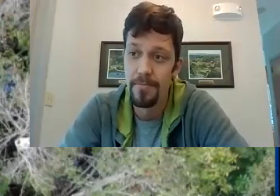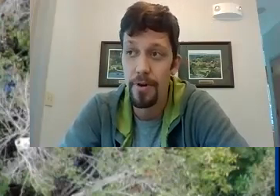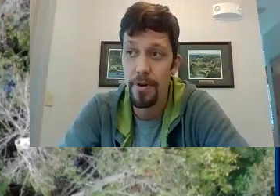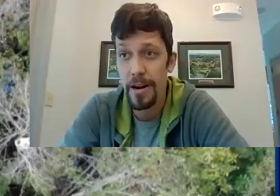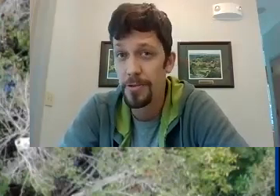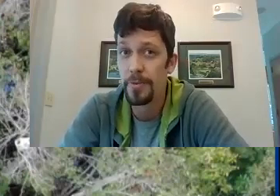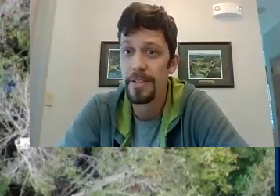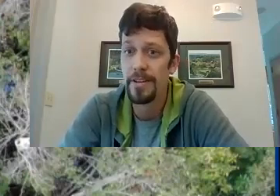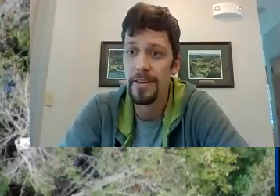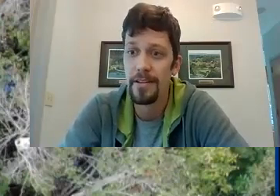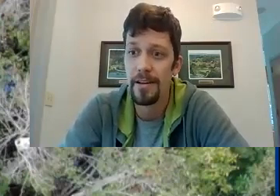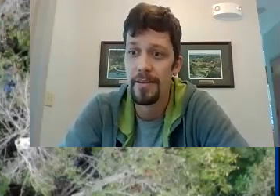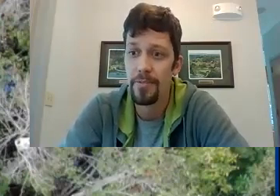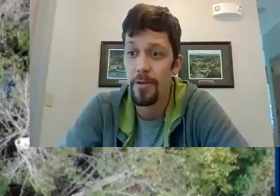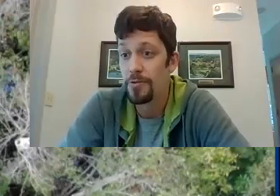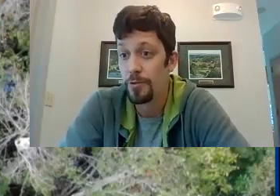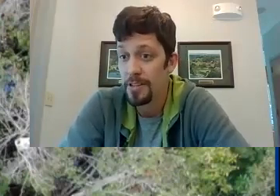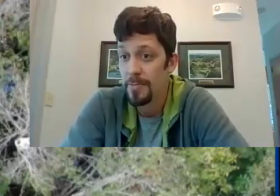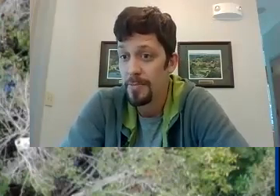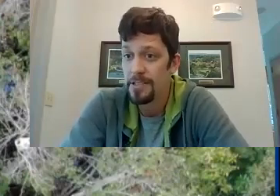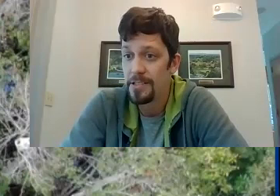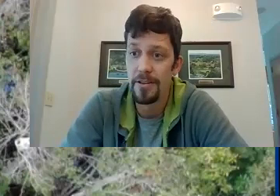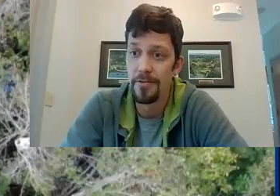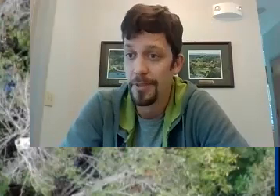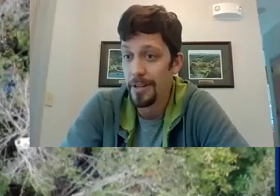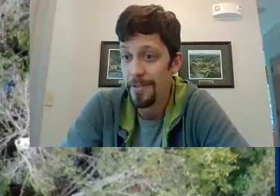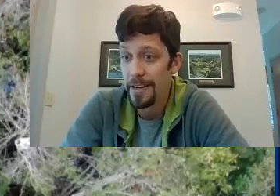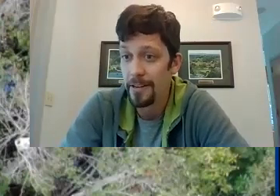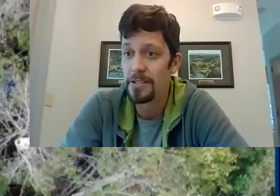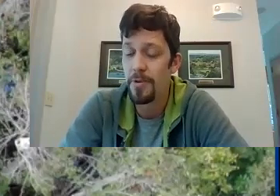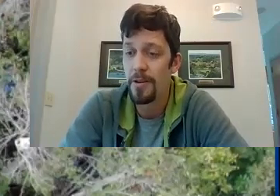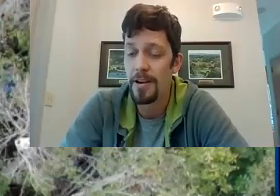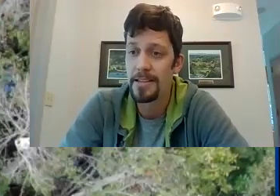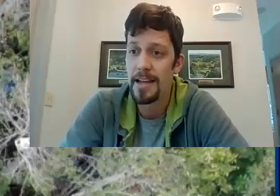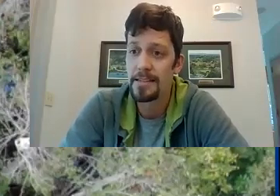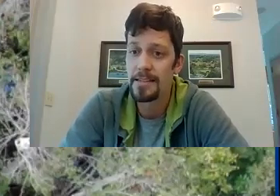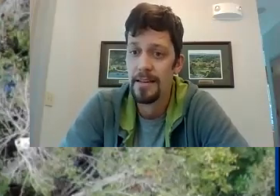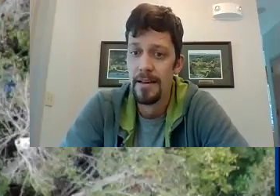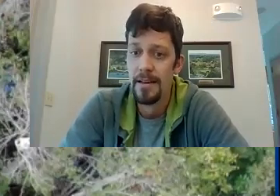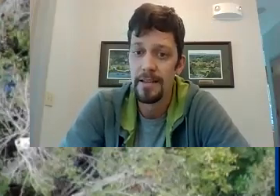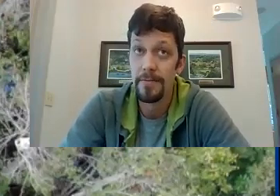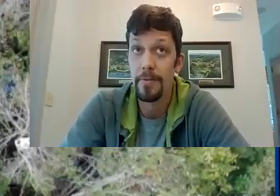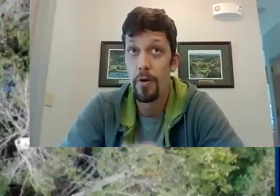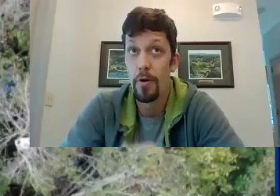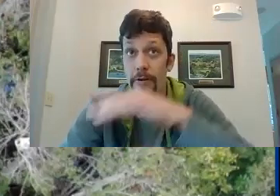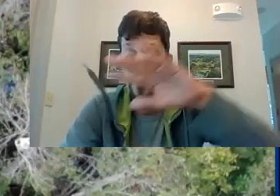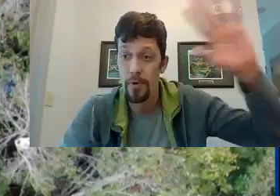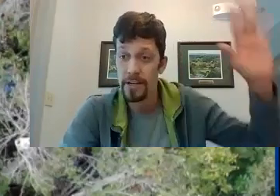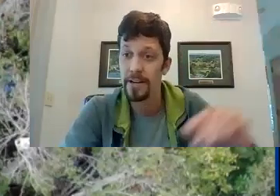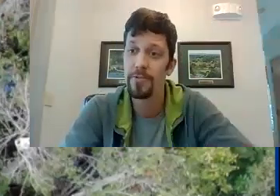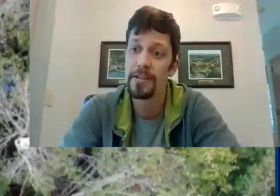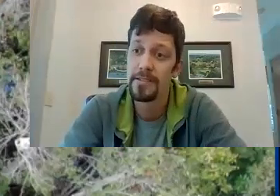Brown bears are a little bit different. Brown bears or grizzly bears don't live here in the eastern part of the United States. They live in northern and